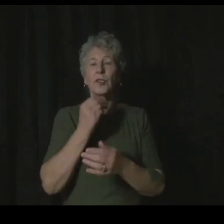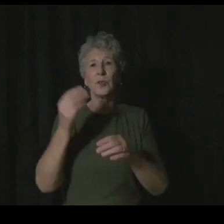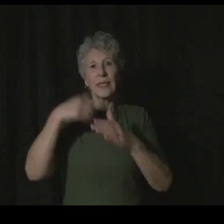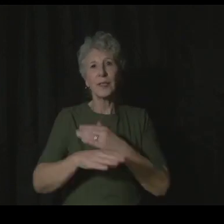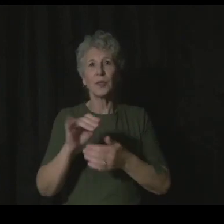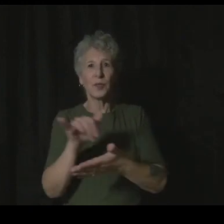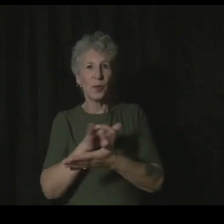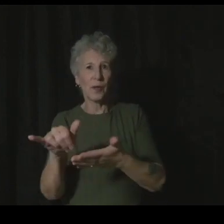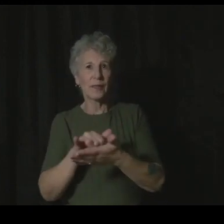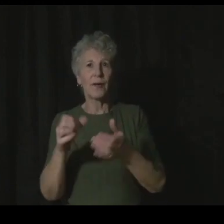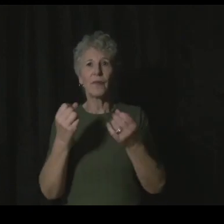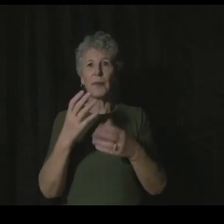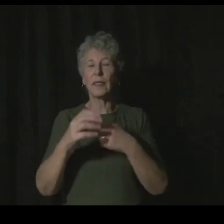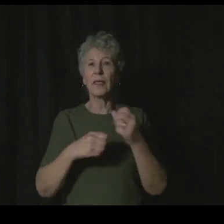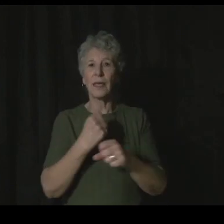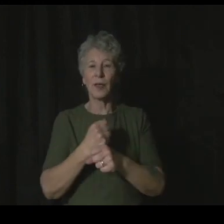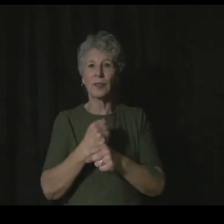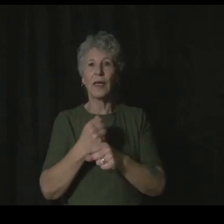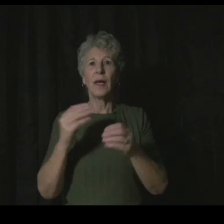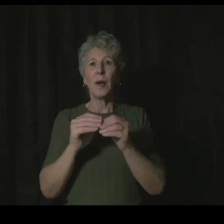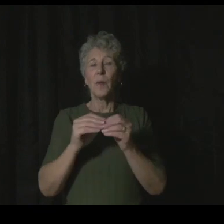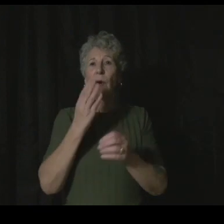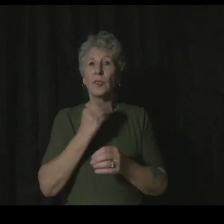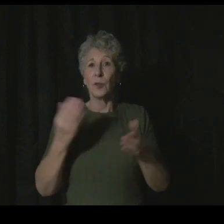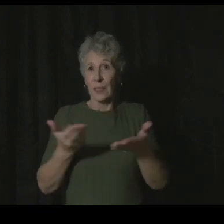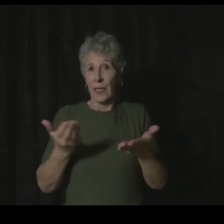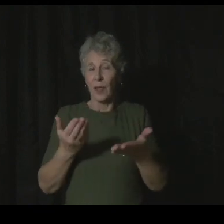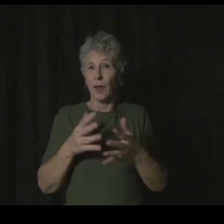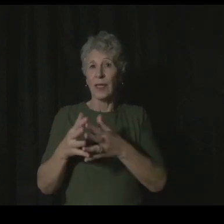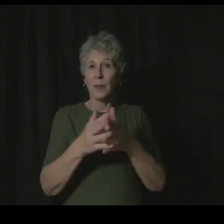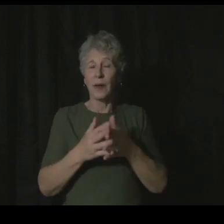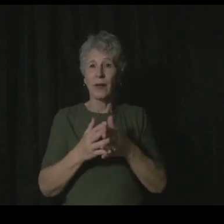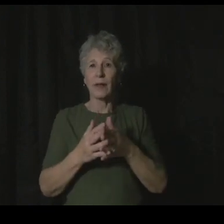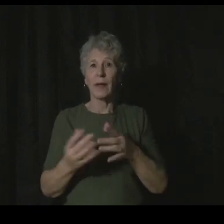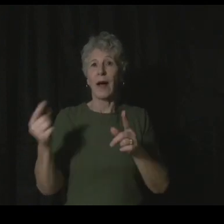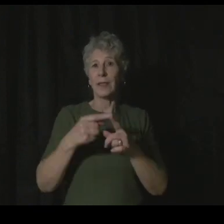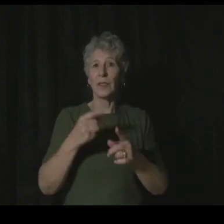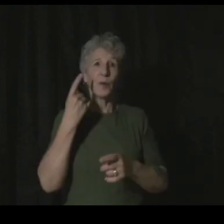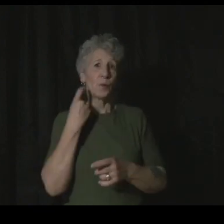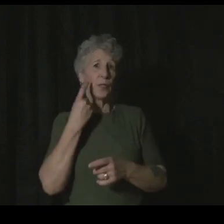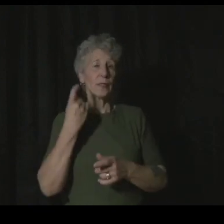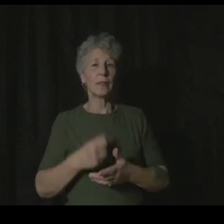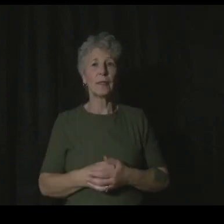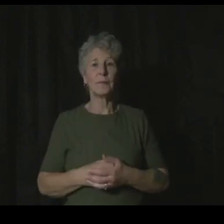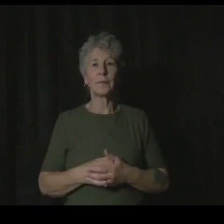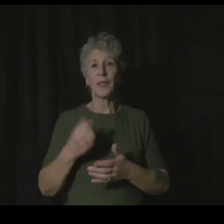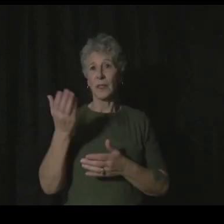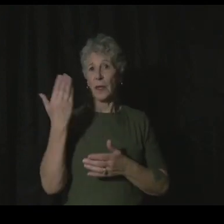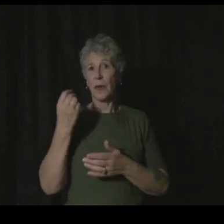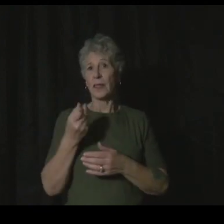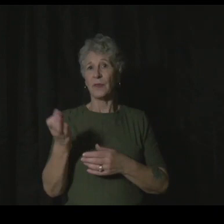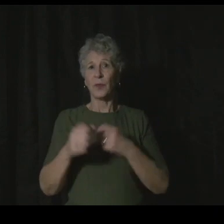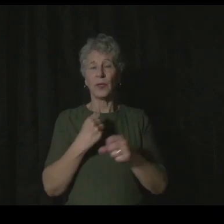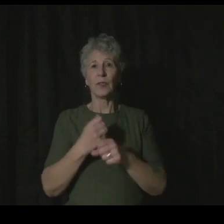for many years, there were more Jews in the United States than anywhere else in the world until just recently. Just in the past couple years,